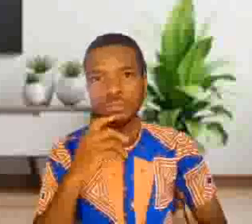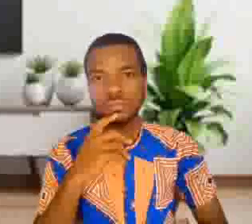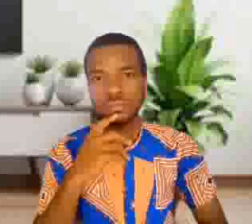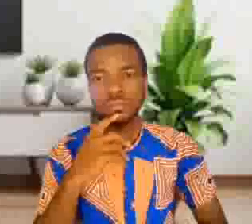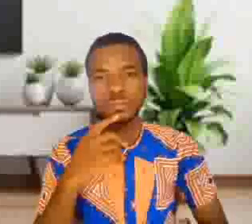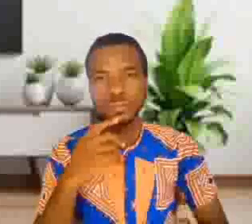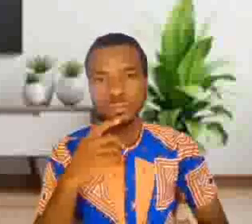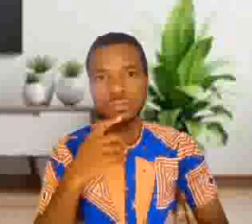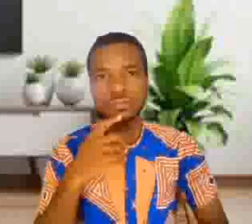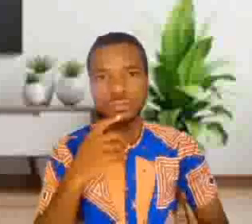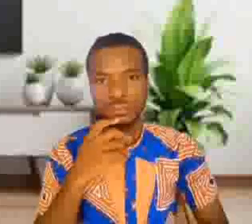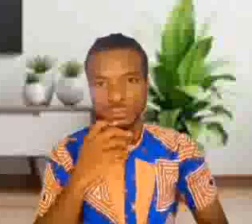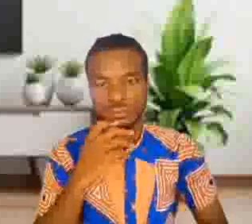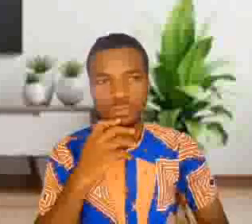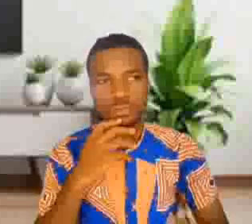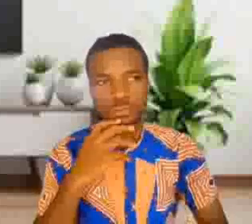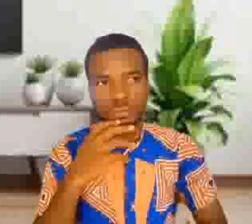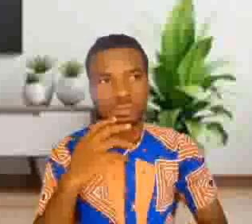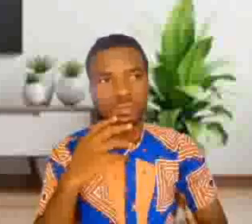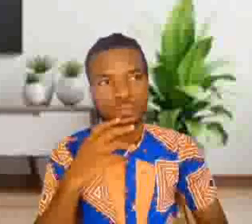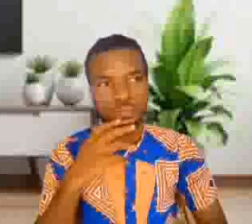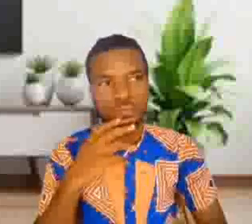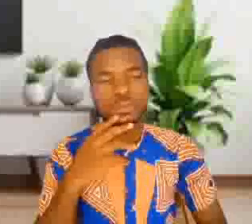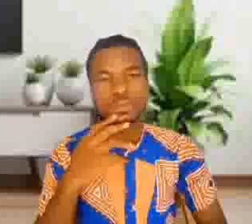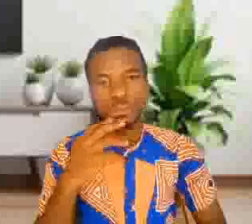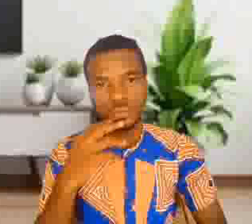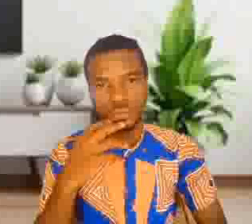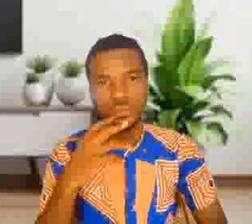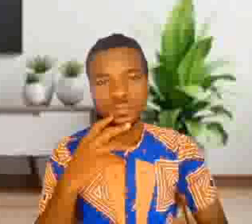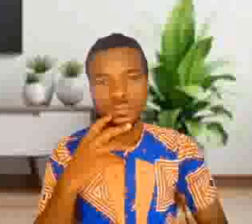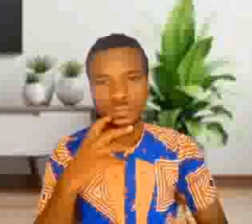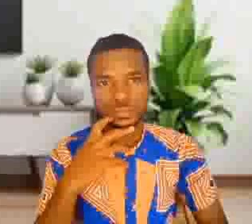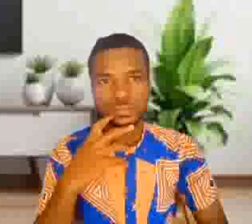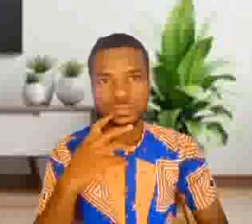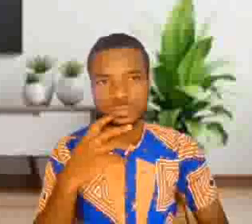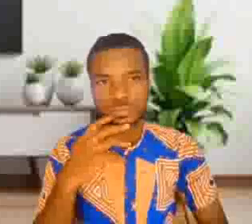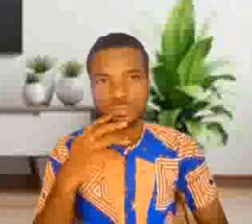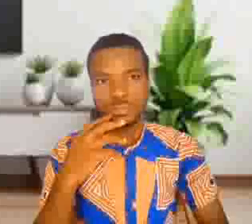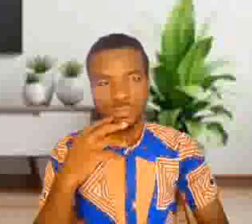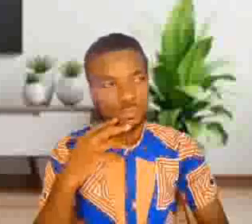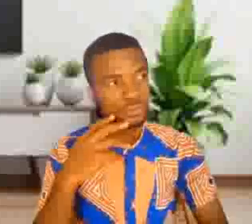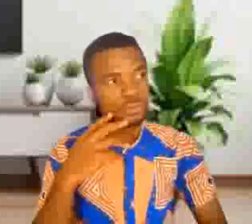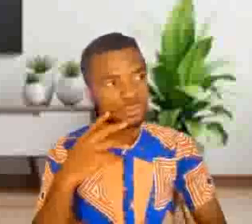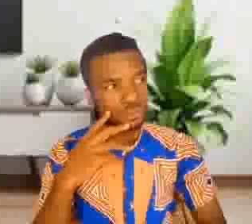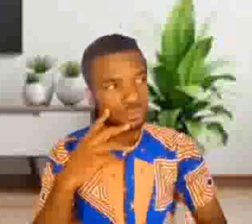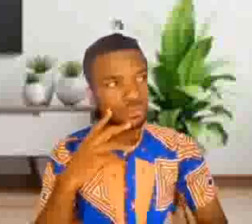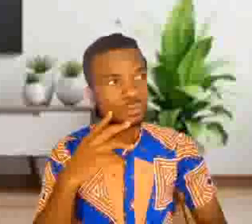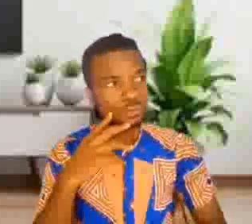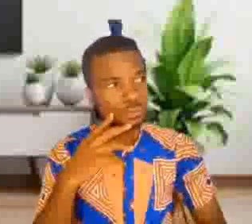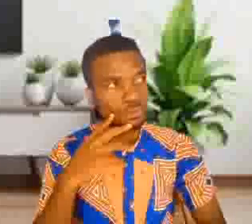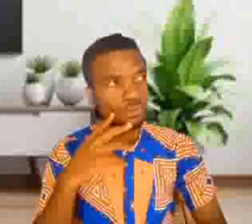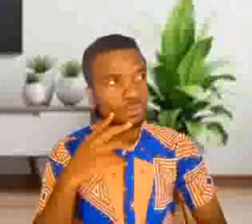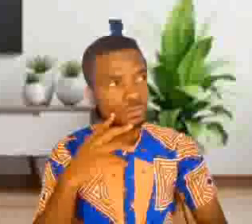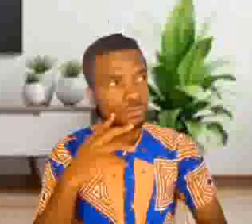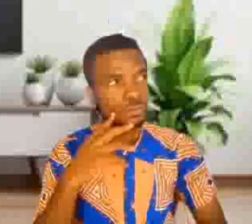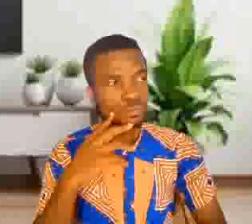was dealing with what had to do with the inner man. Did God say, you should not eat of every tree in the garden? And the